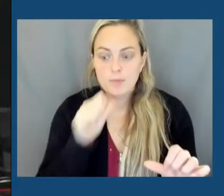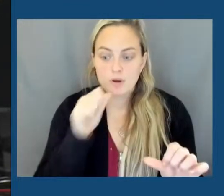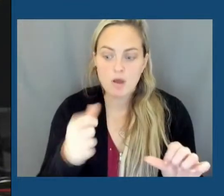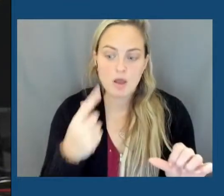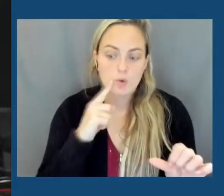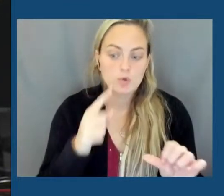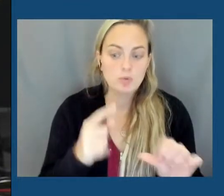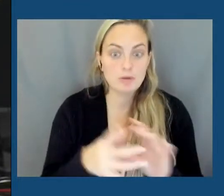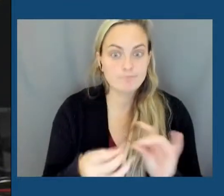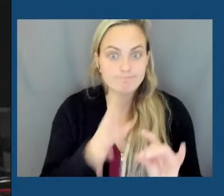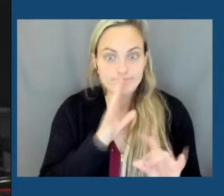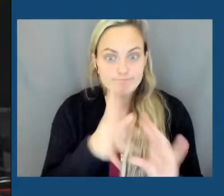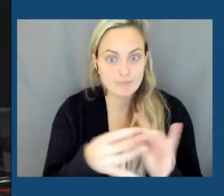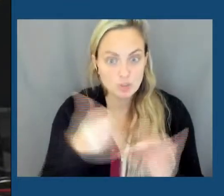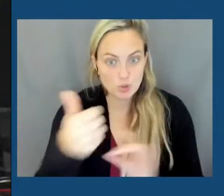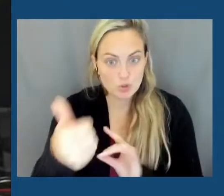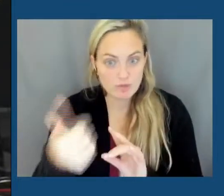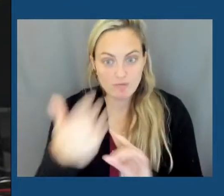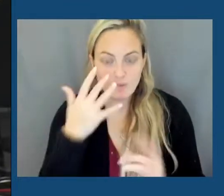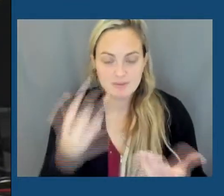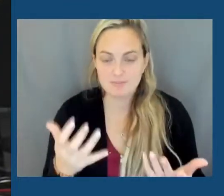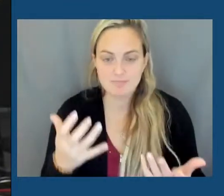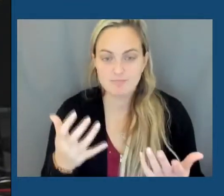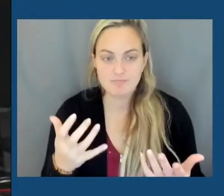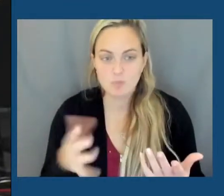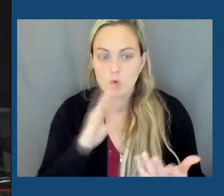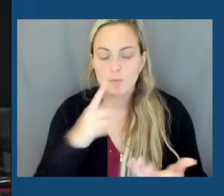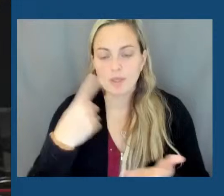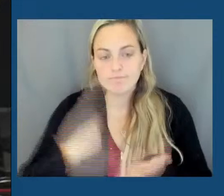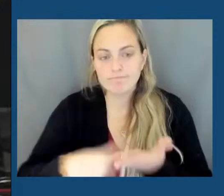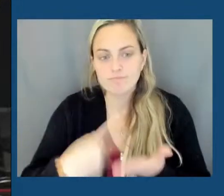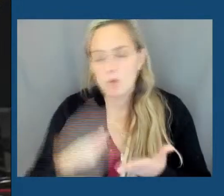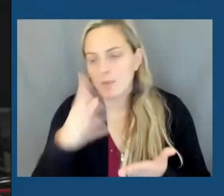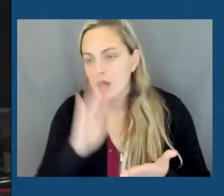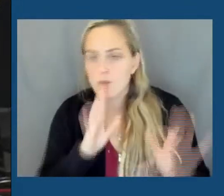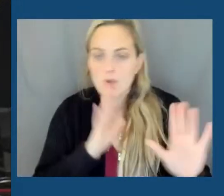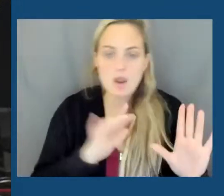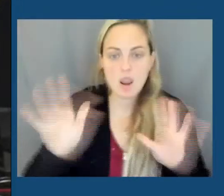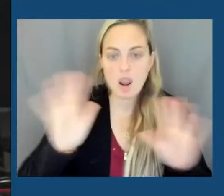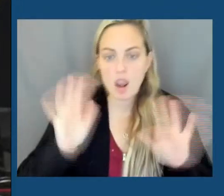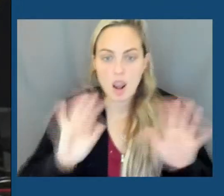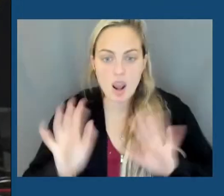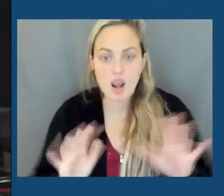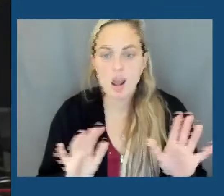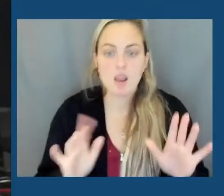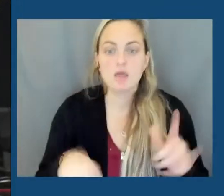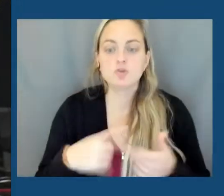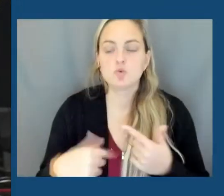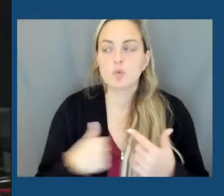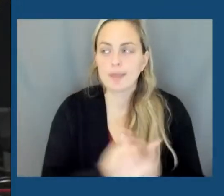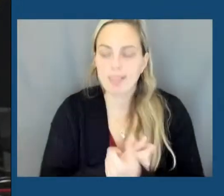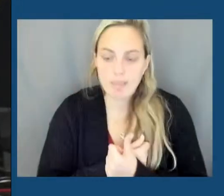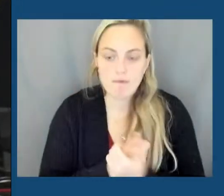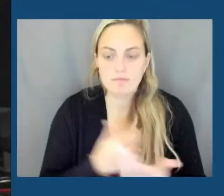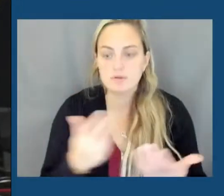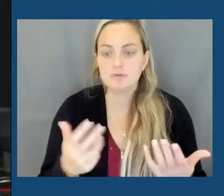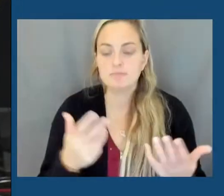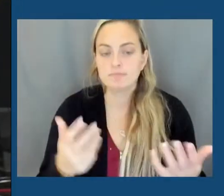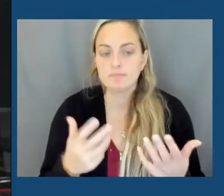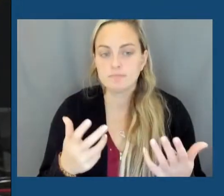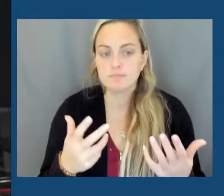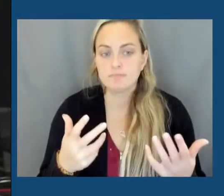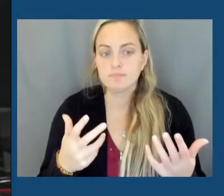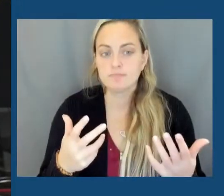edgewise, okay? Because they're going to be talking, oh my gosh, you did, oh, I did this, oh, this reminds me. We love to shop